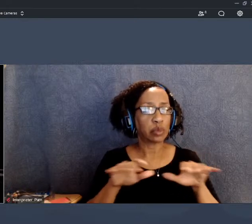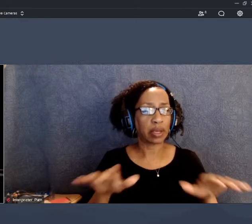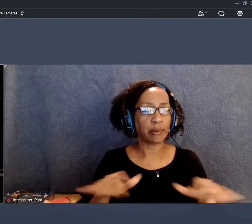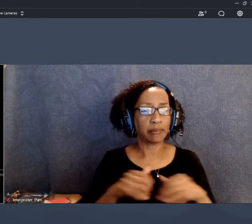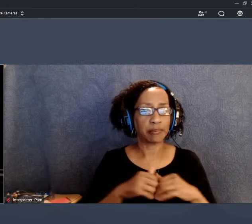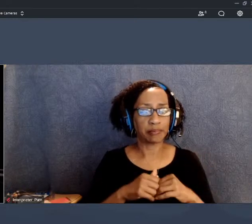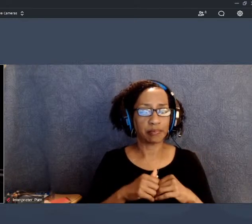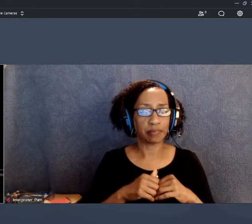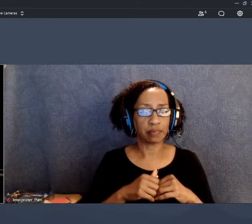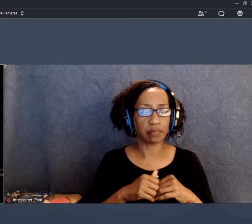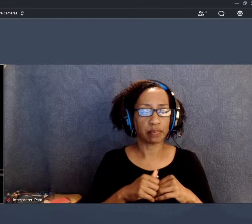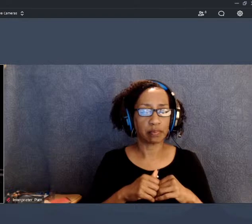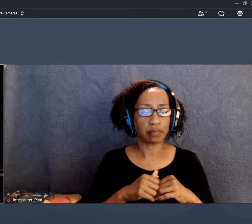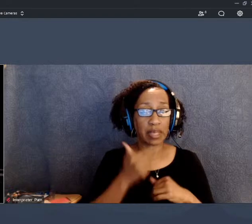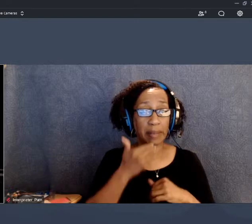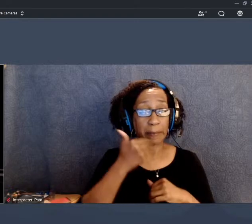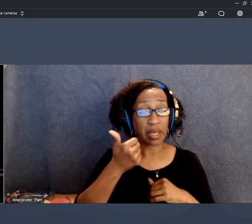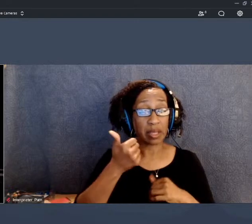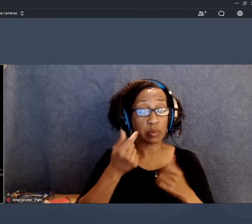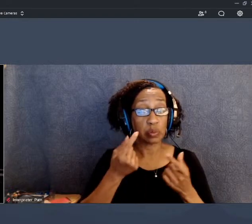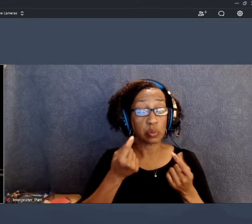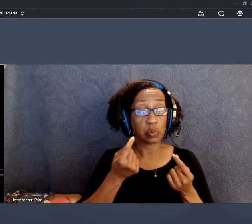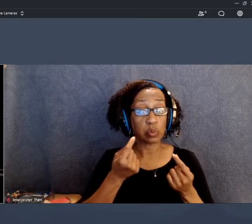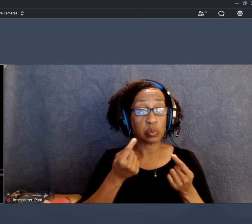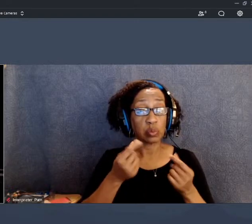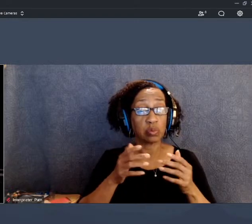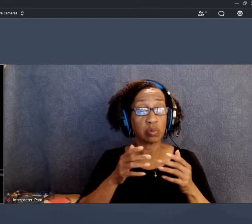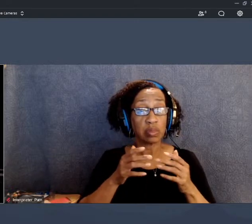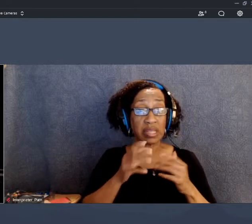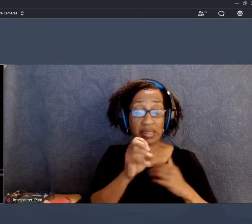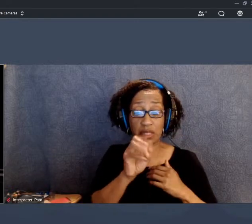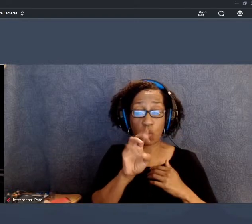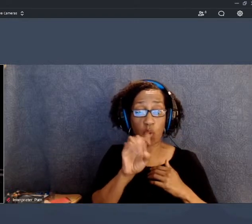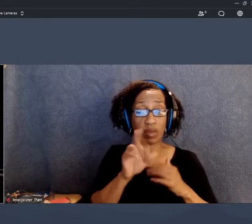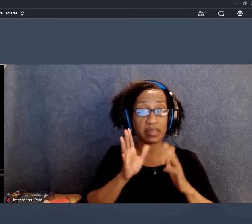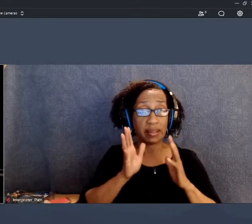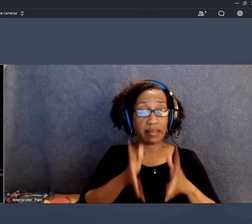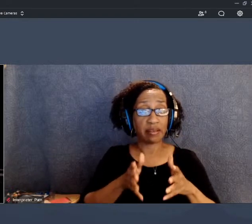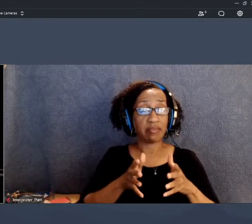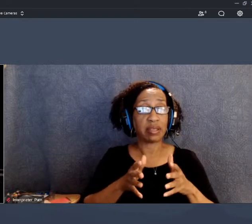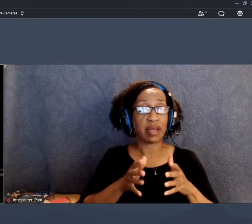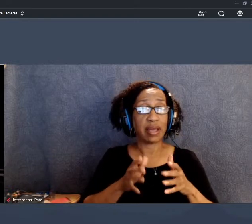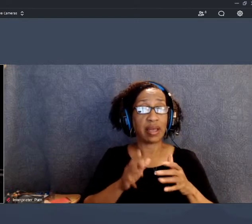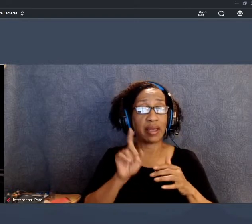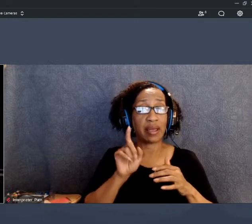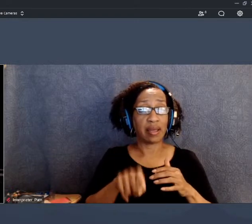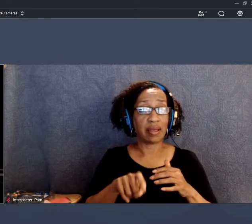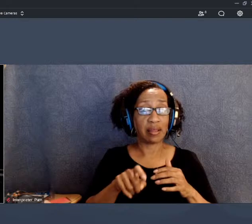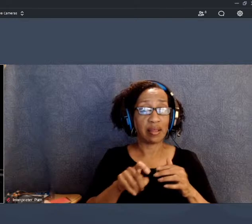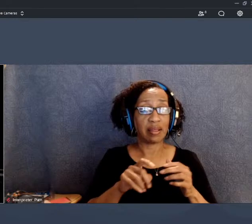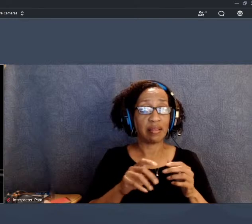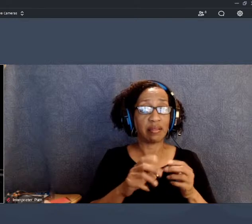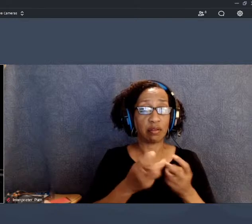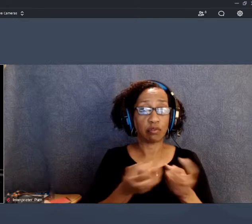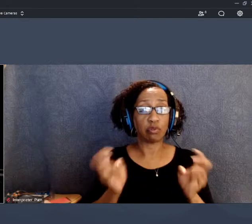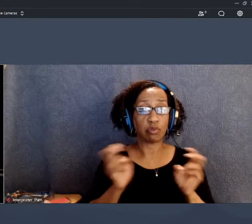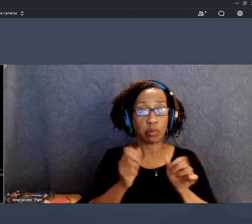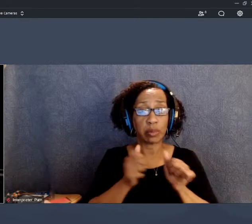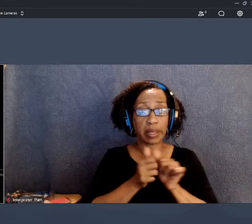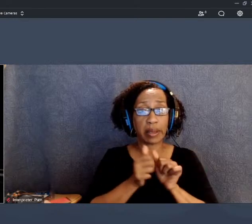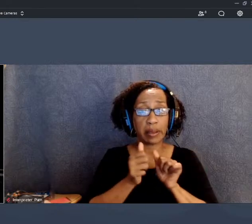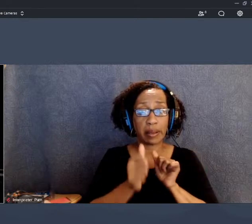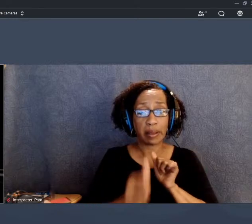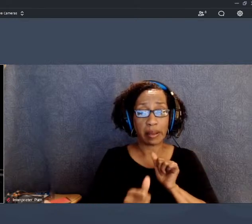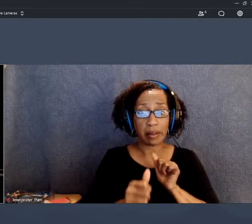the best way to do that is maybe leave this ordinance alone, and then this body could at any time pass a resolution directing the